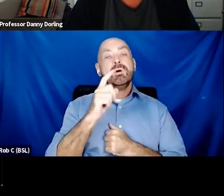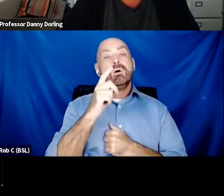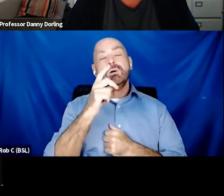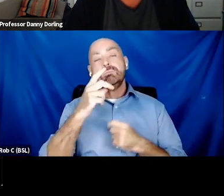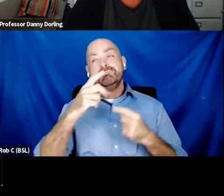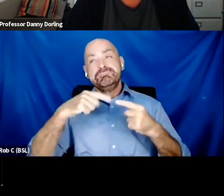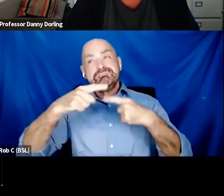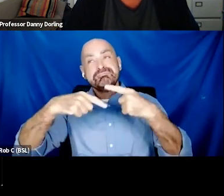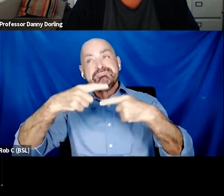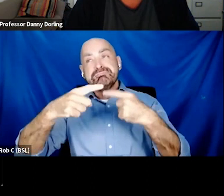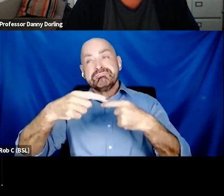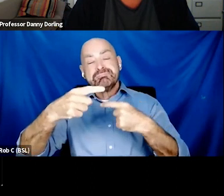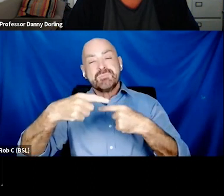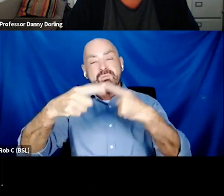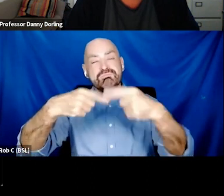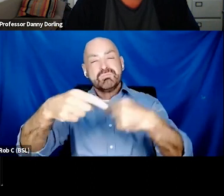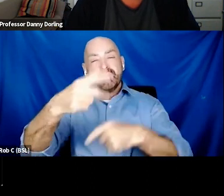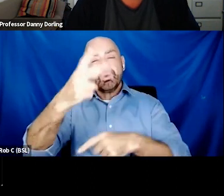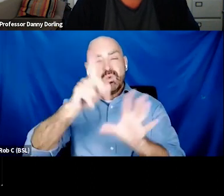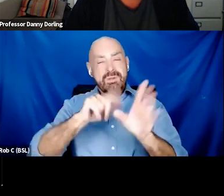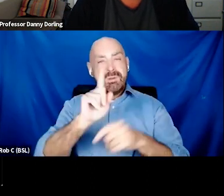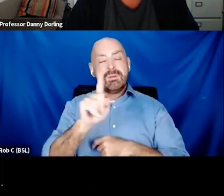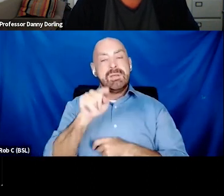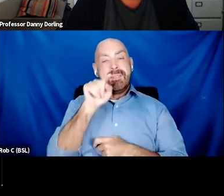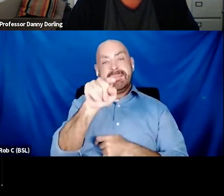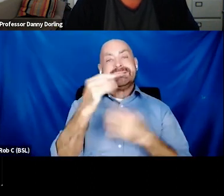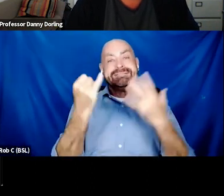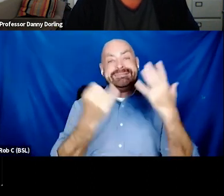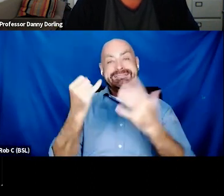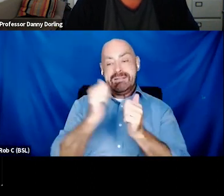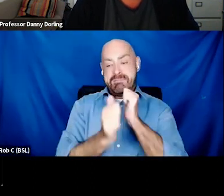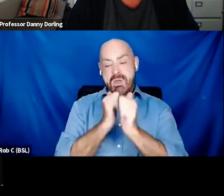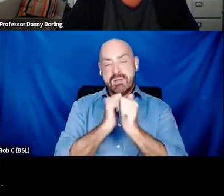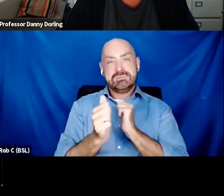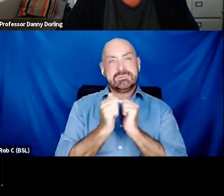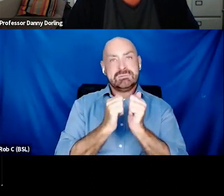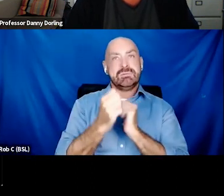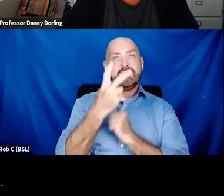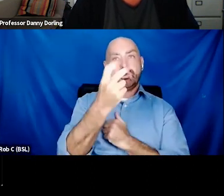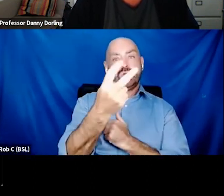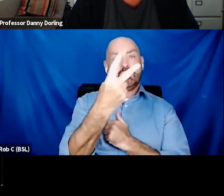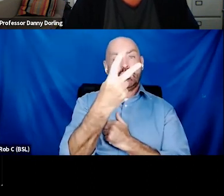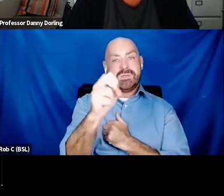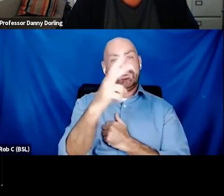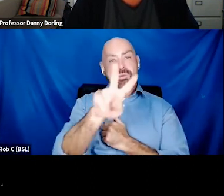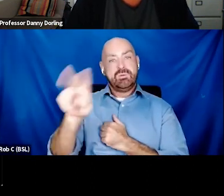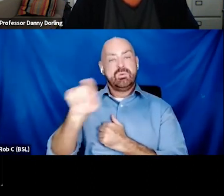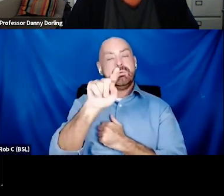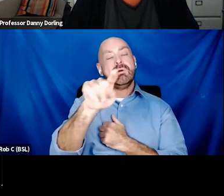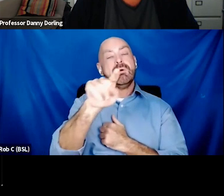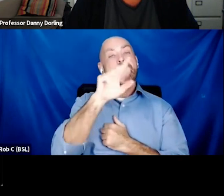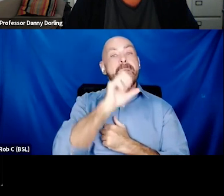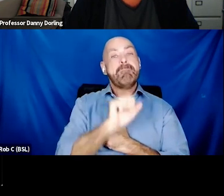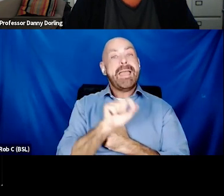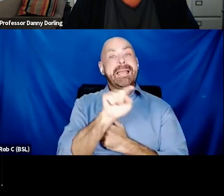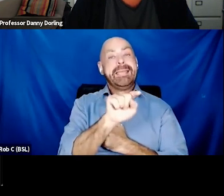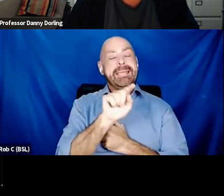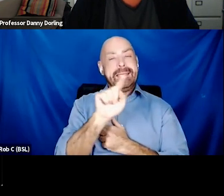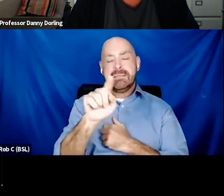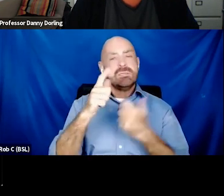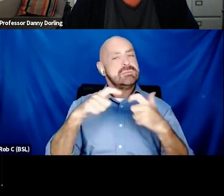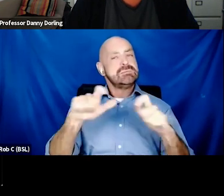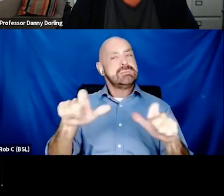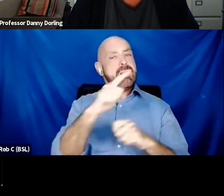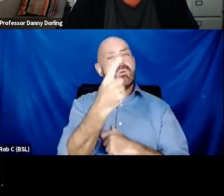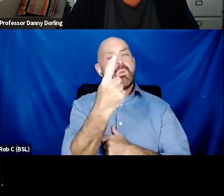This is 16th of March 2022, so 2 years on. And for the men, you've still got a